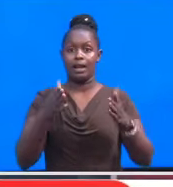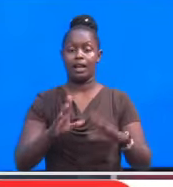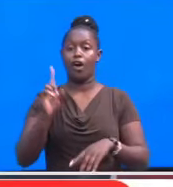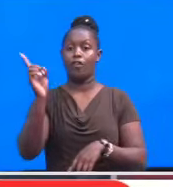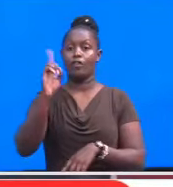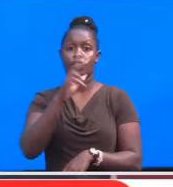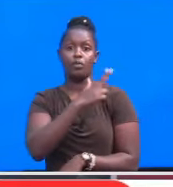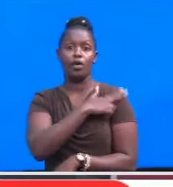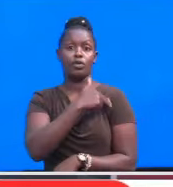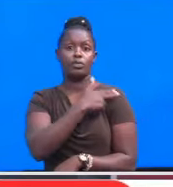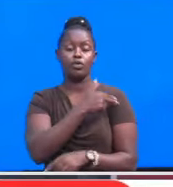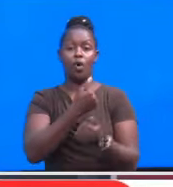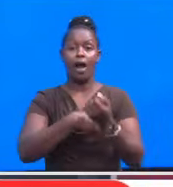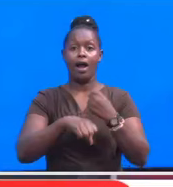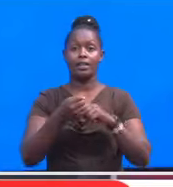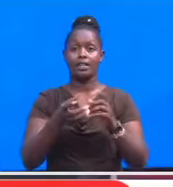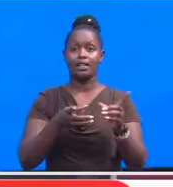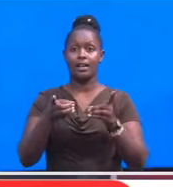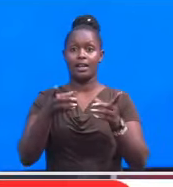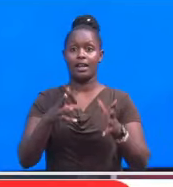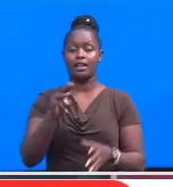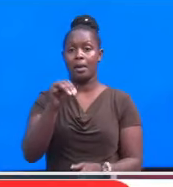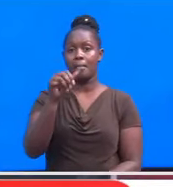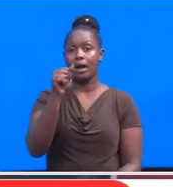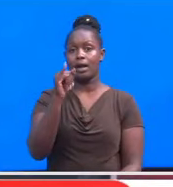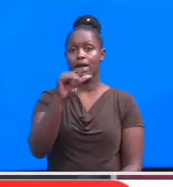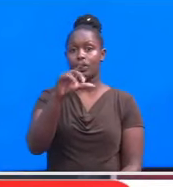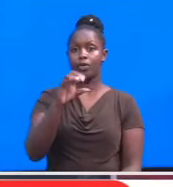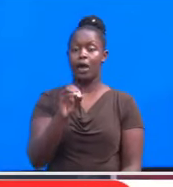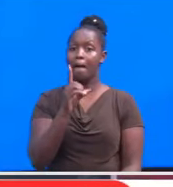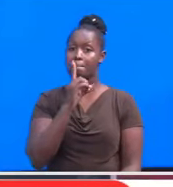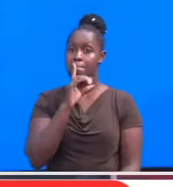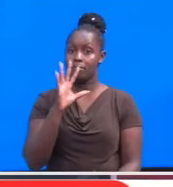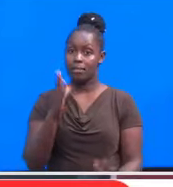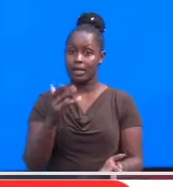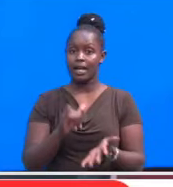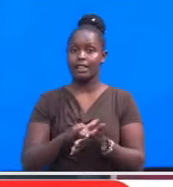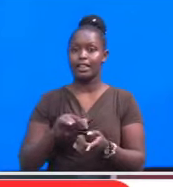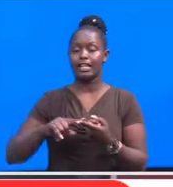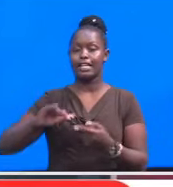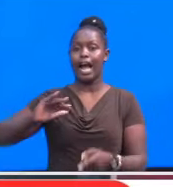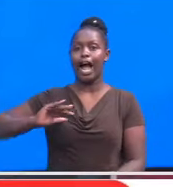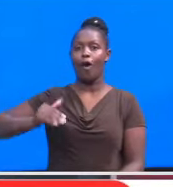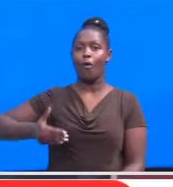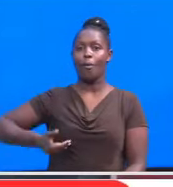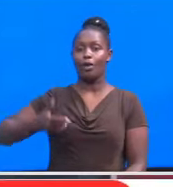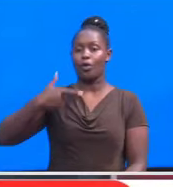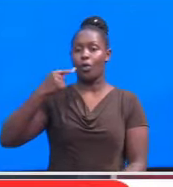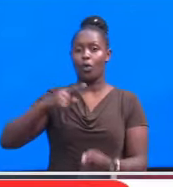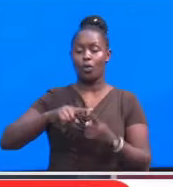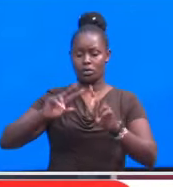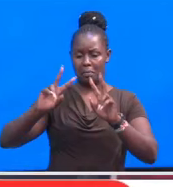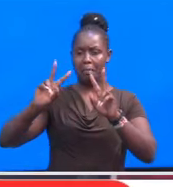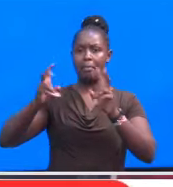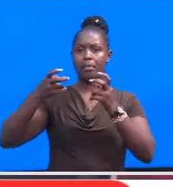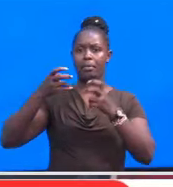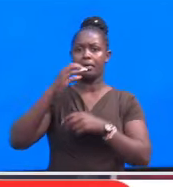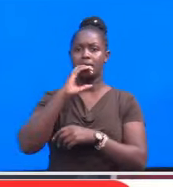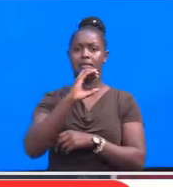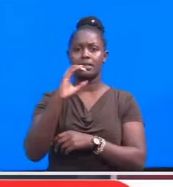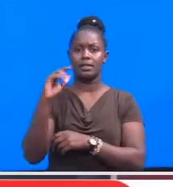Eric Maigo. It has been revealed that Anna Thiambo is allegedly the woman that was captured in the CCTV